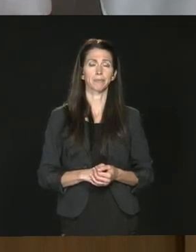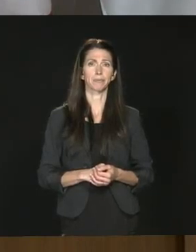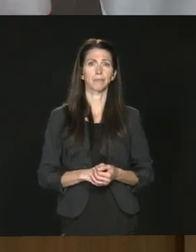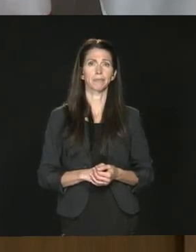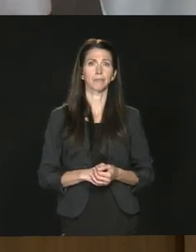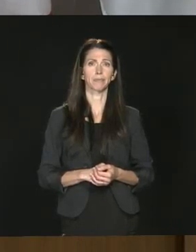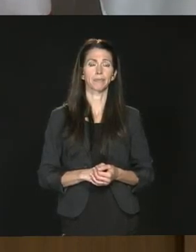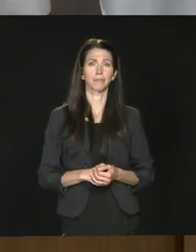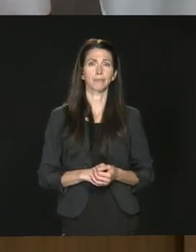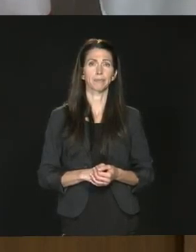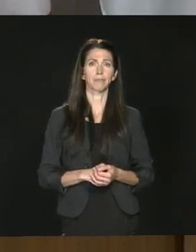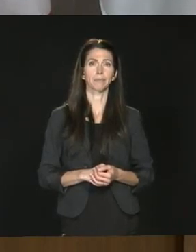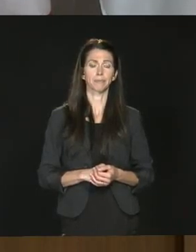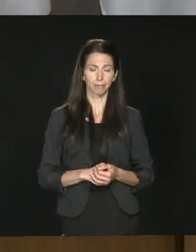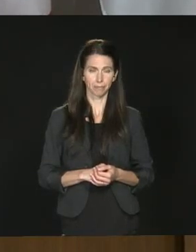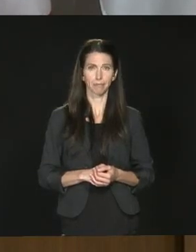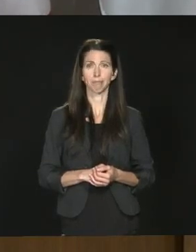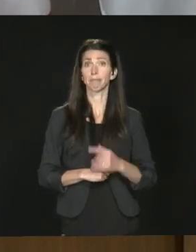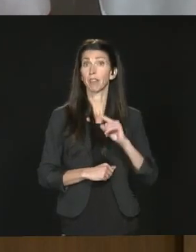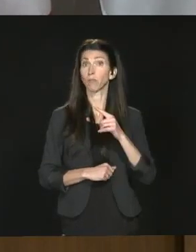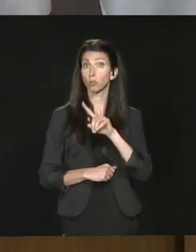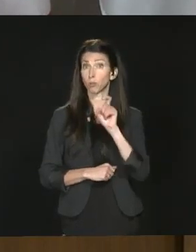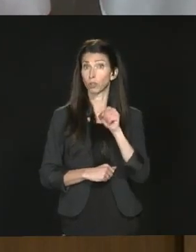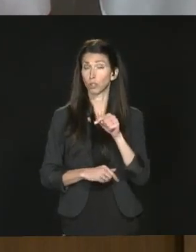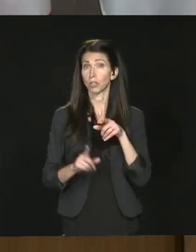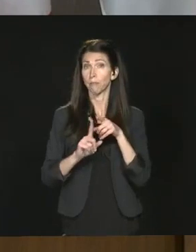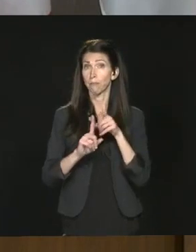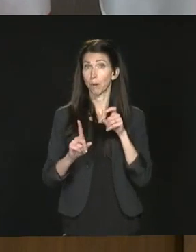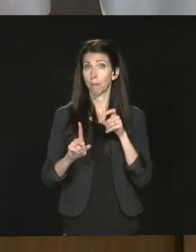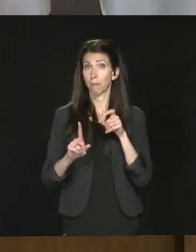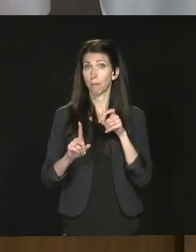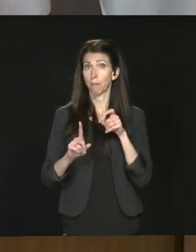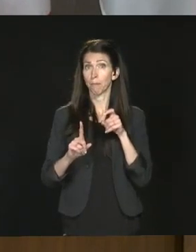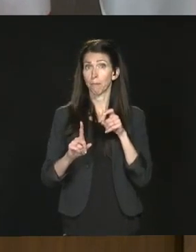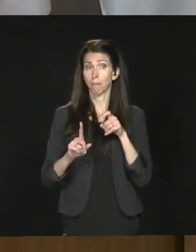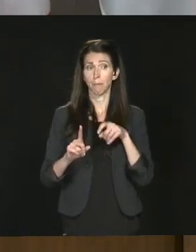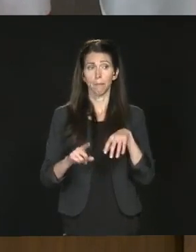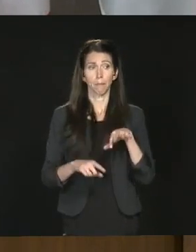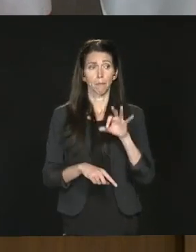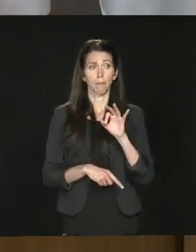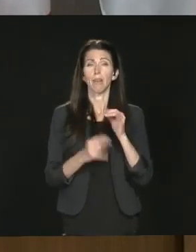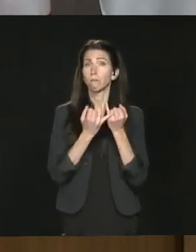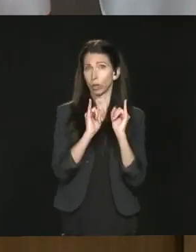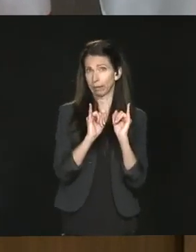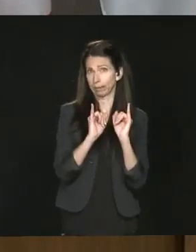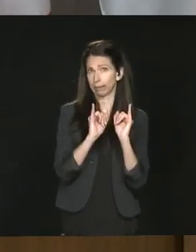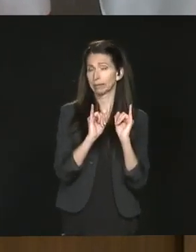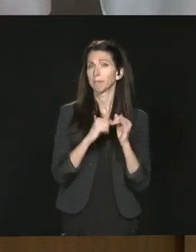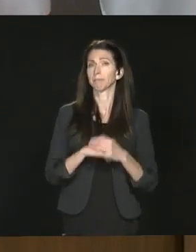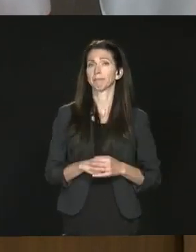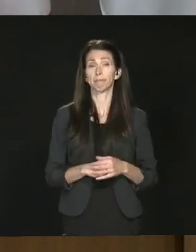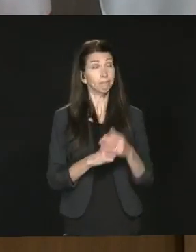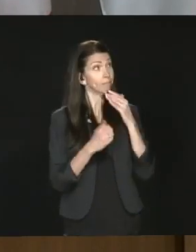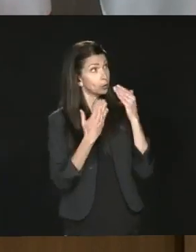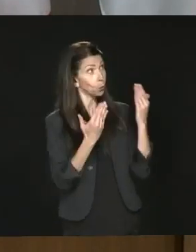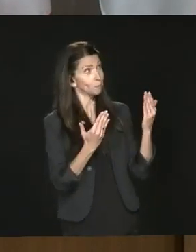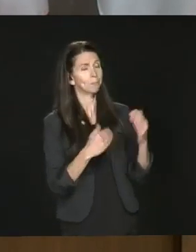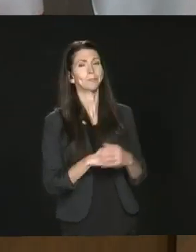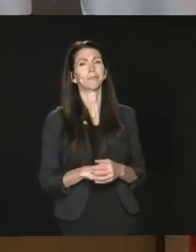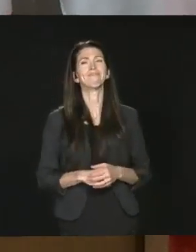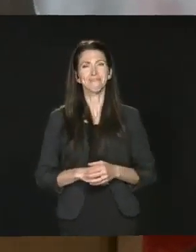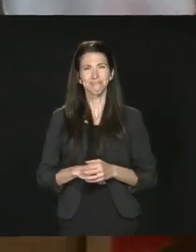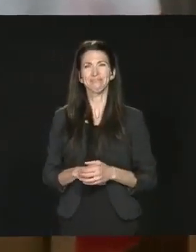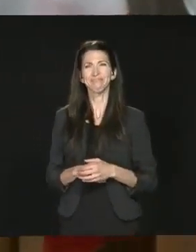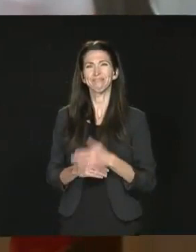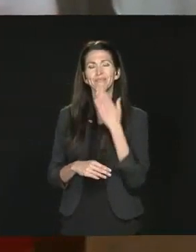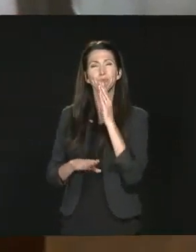Ling from Freelance. Please go ahead. Your line is now open. Hi, good afternoon. This is for Minister Blair. You